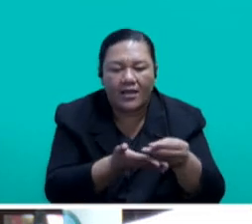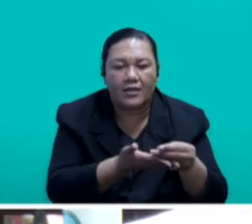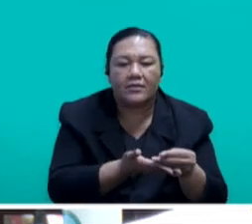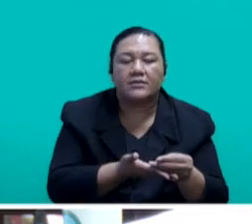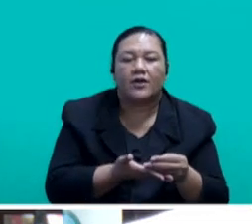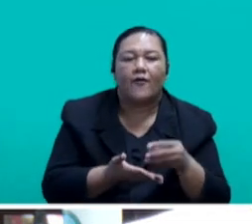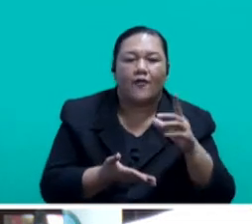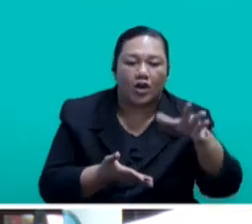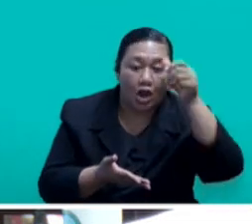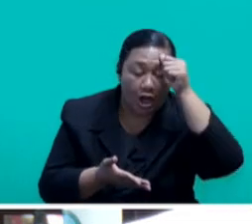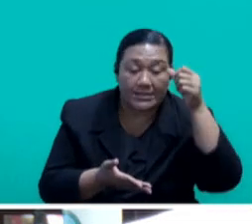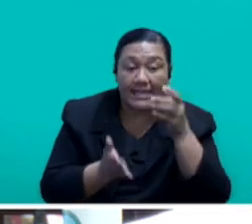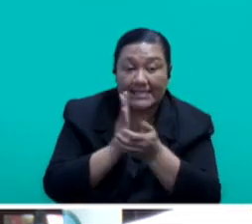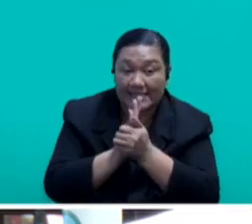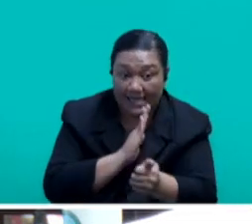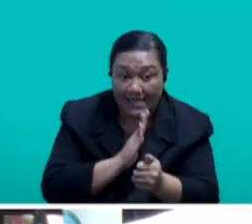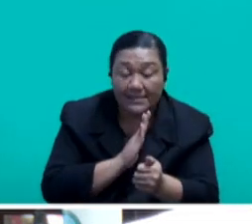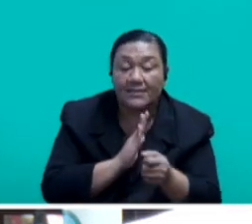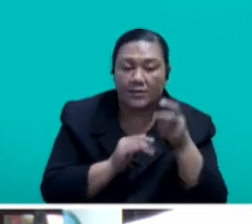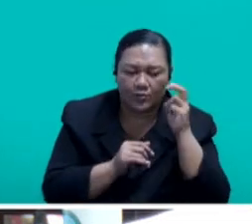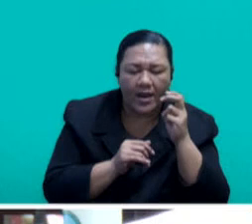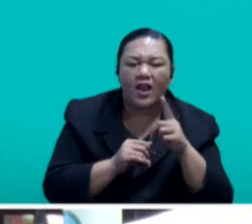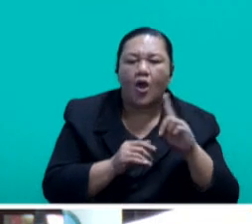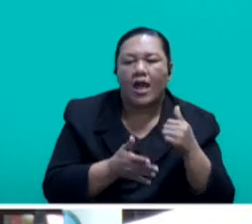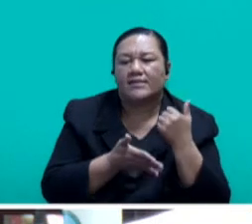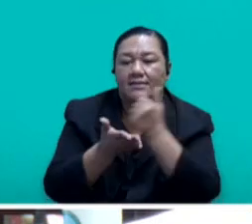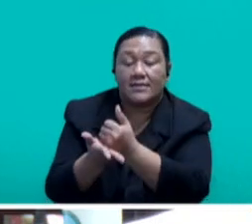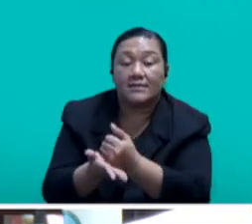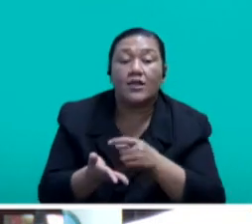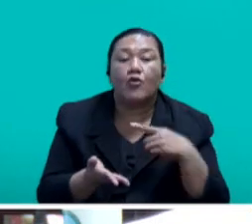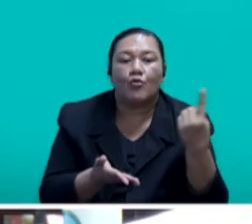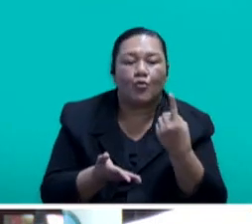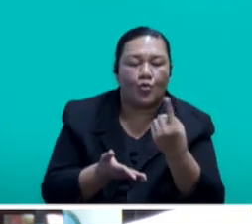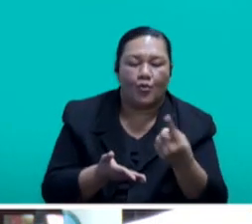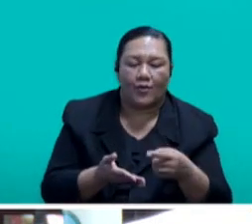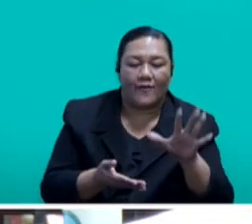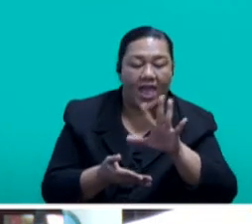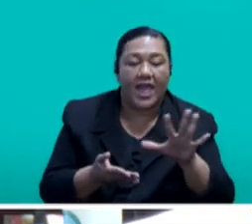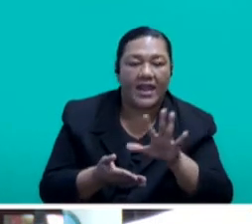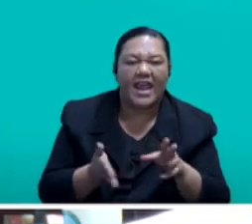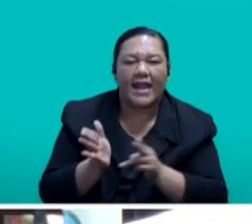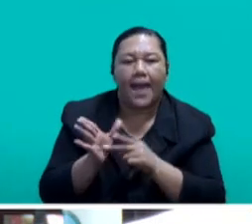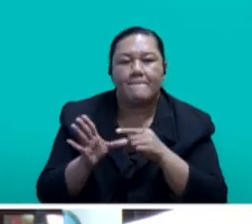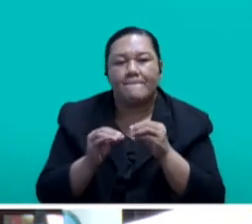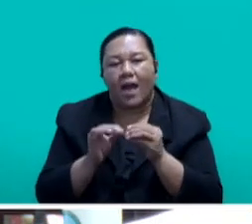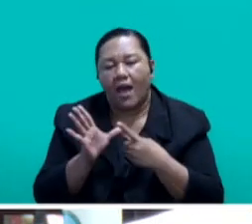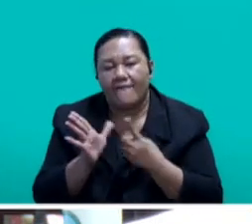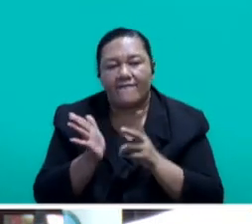skill set, which is significantly assisted or is of assistance to areas such as Tambawatu village in